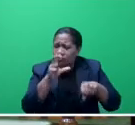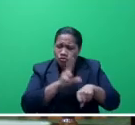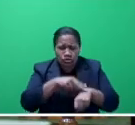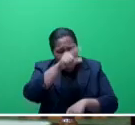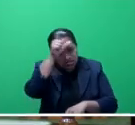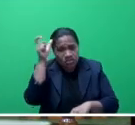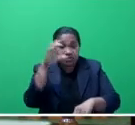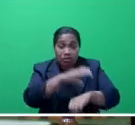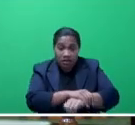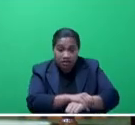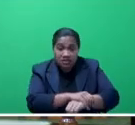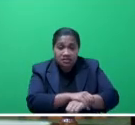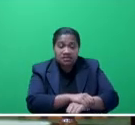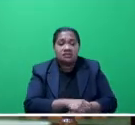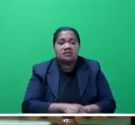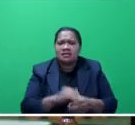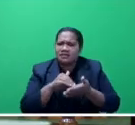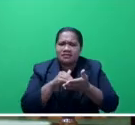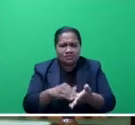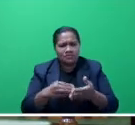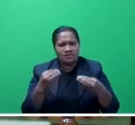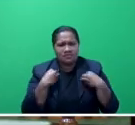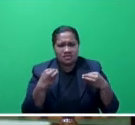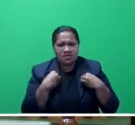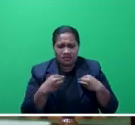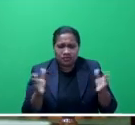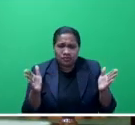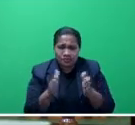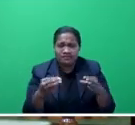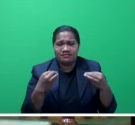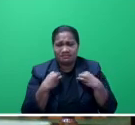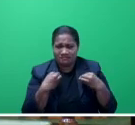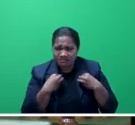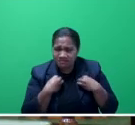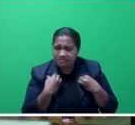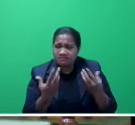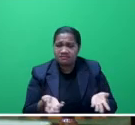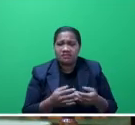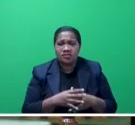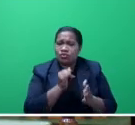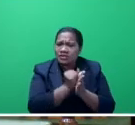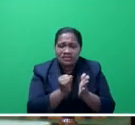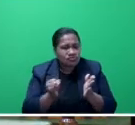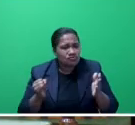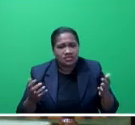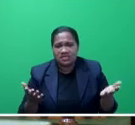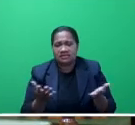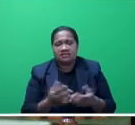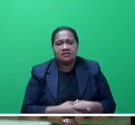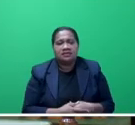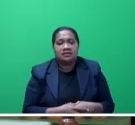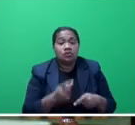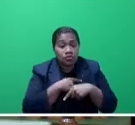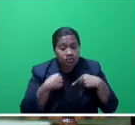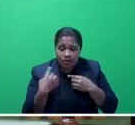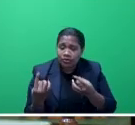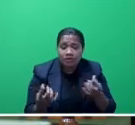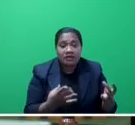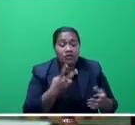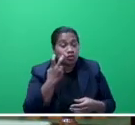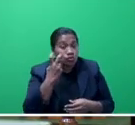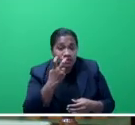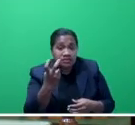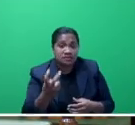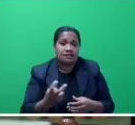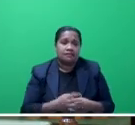the police. And we are helping businesses from micro, small and medium enterprises to industry leaders. We are preparing tourism and